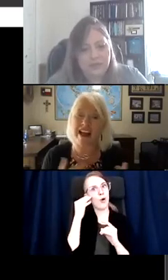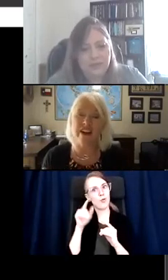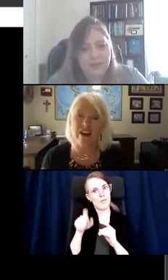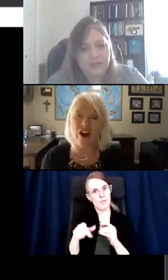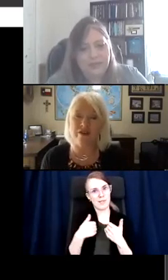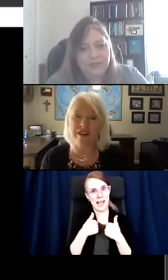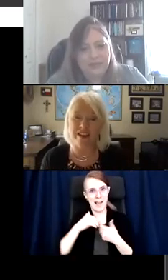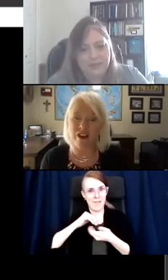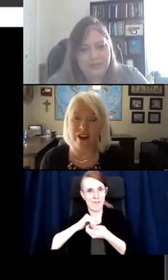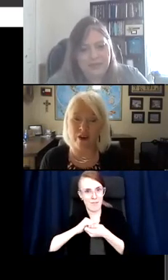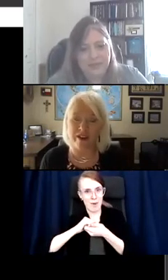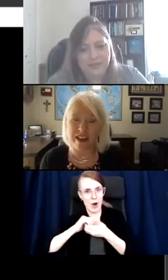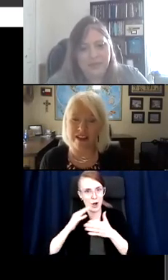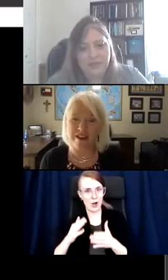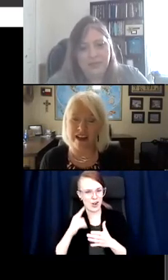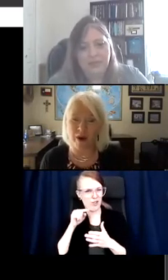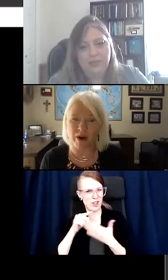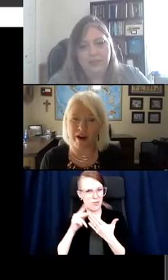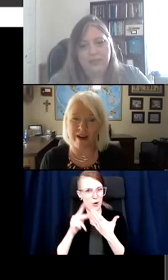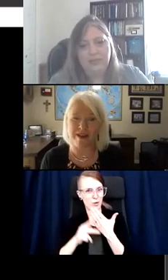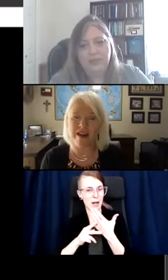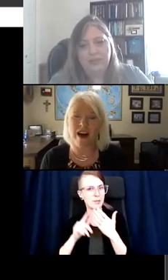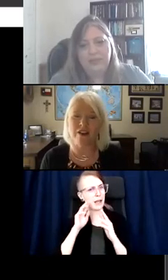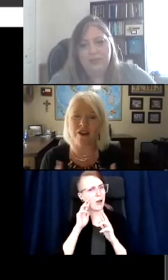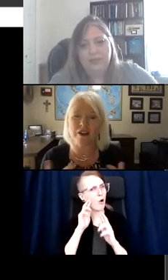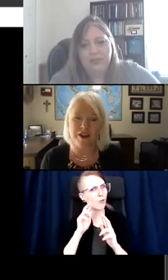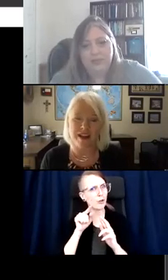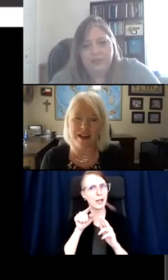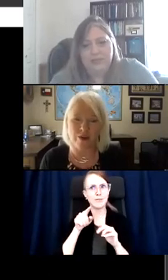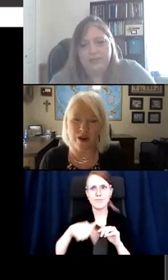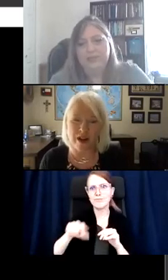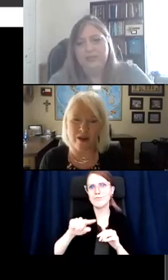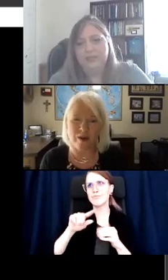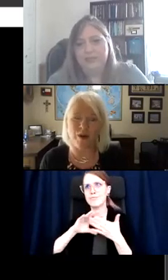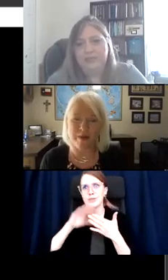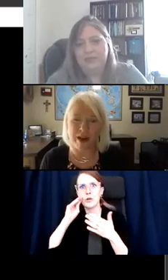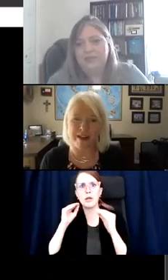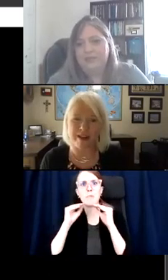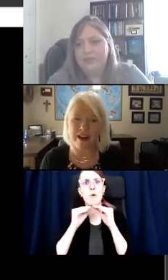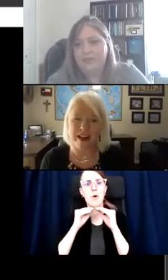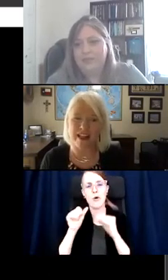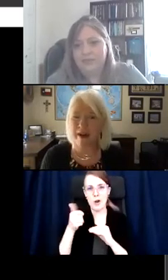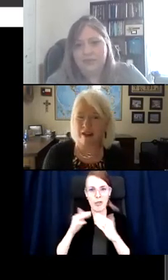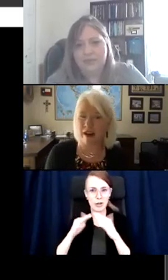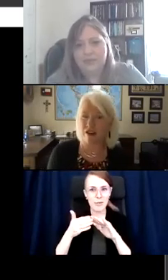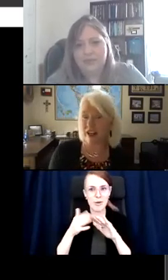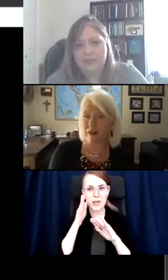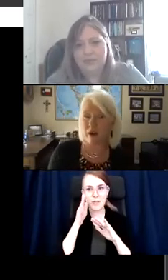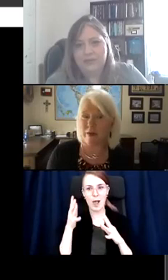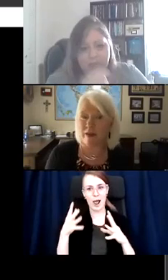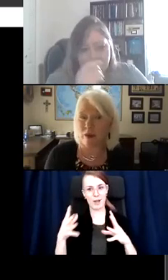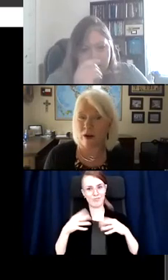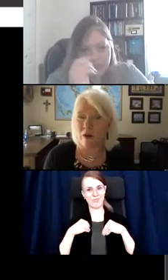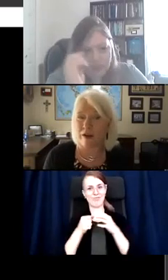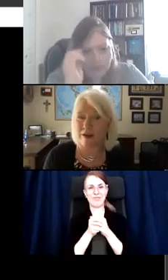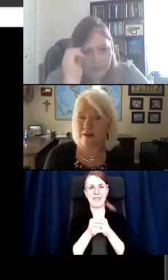by hearing all of the things that are going on with these programs, other communities will embrace expanding their training